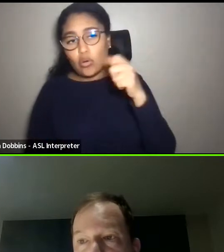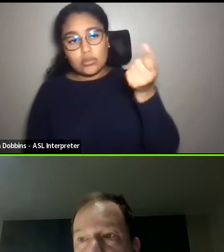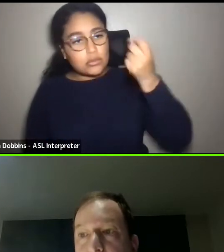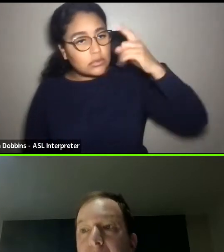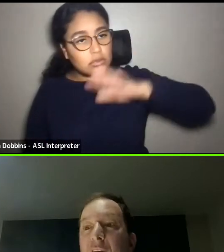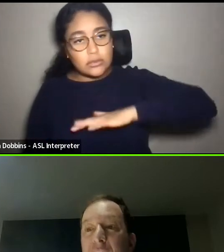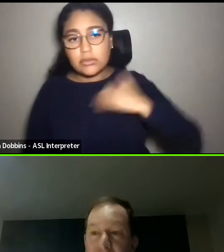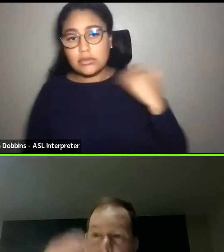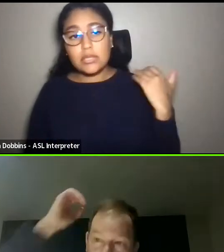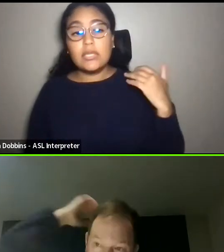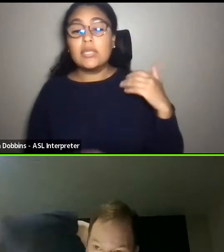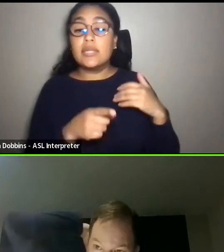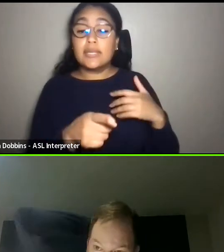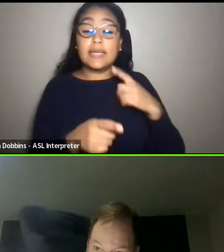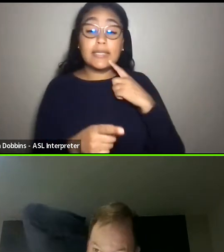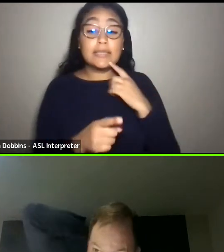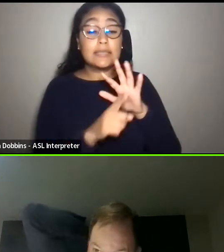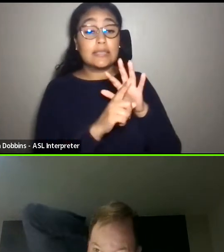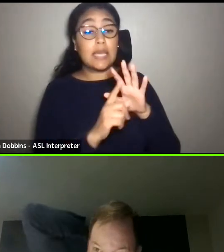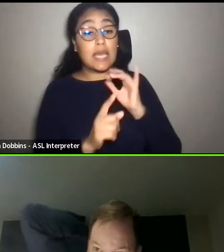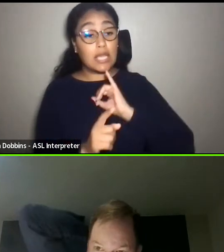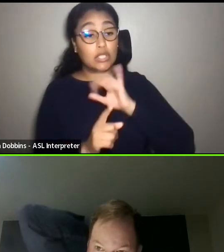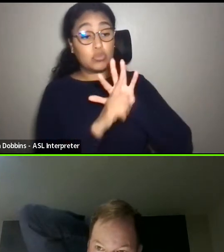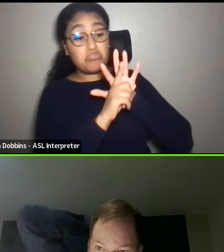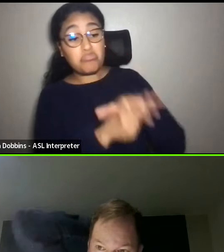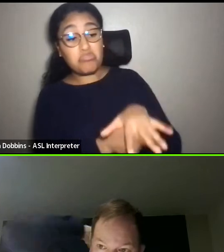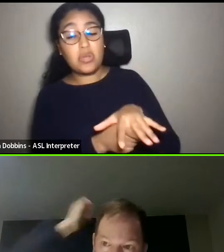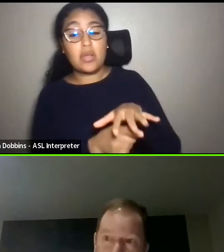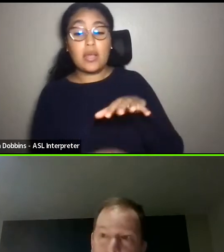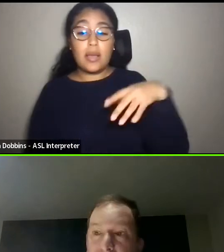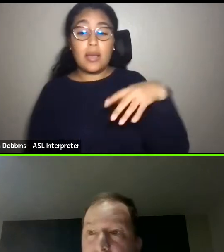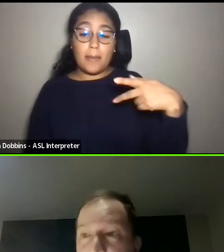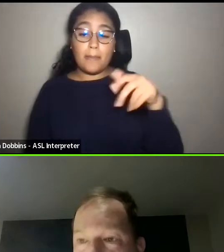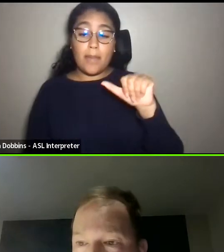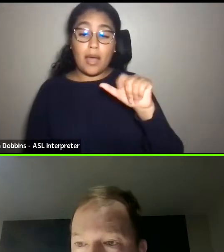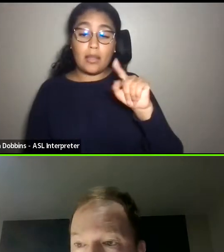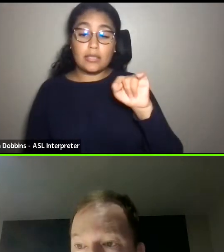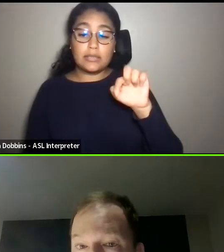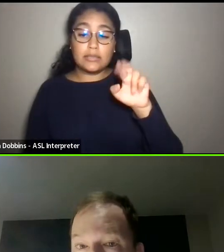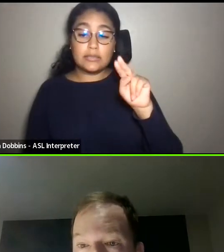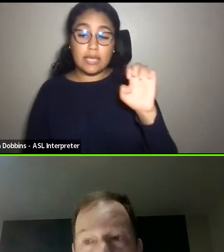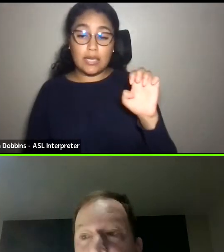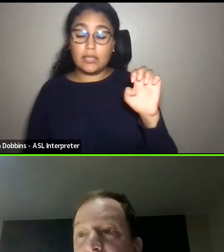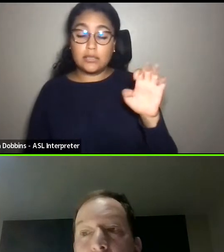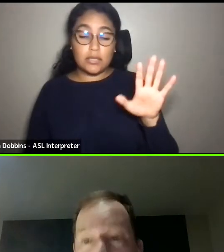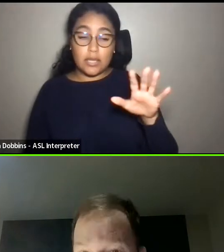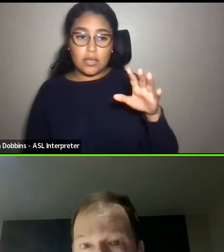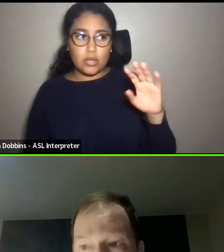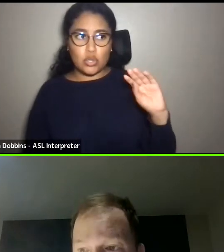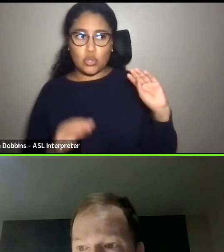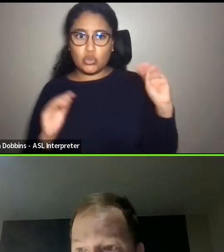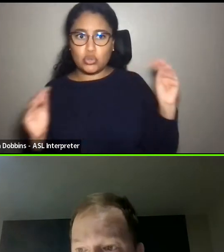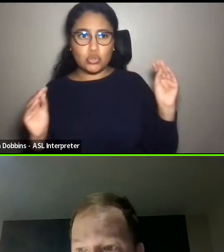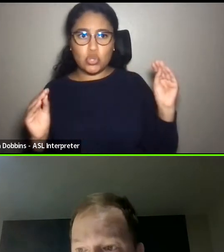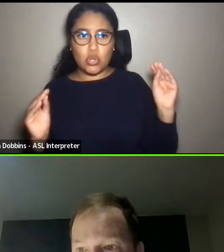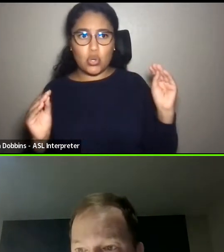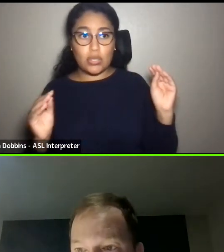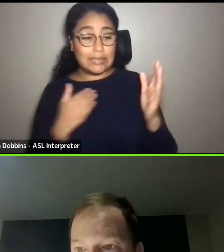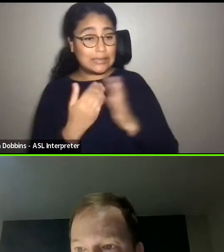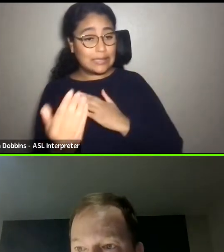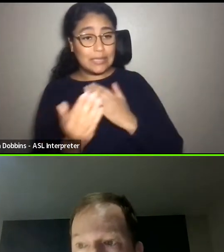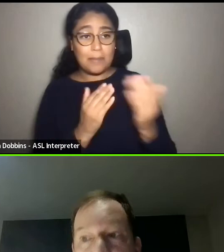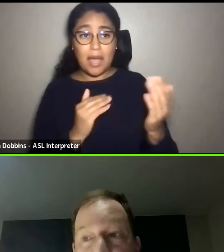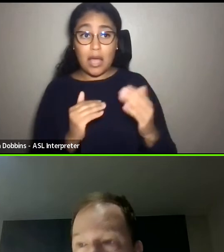be Israel's repression of Palestinians in Gaza and the West Bank. Mr. Biden said, there is no justification